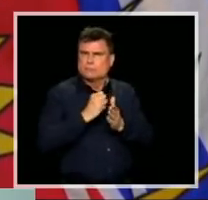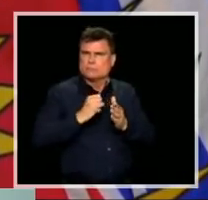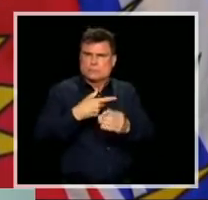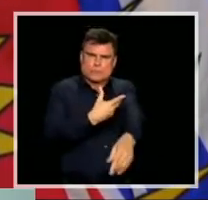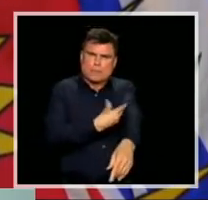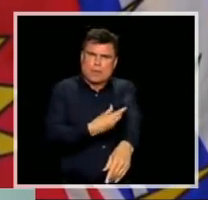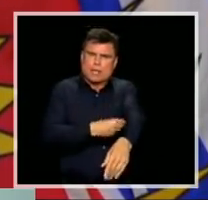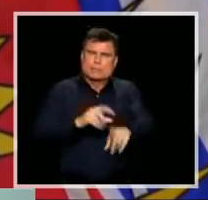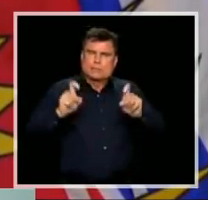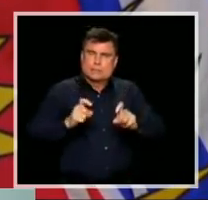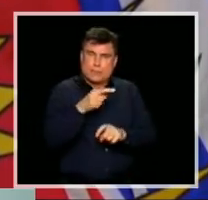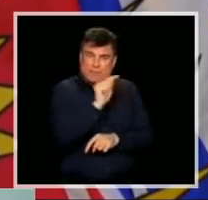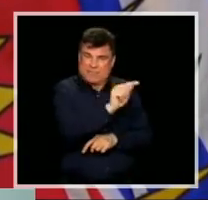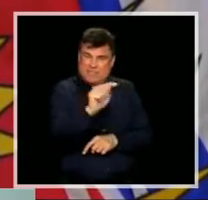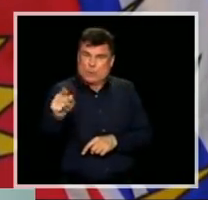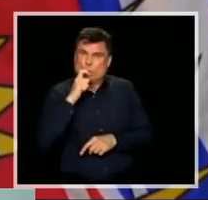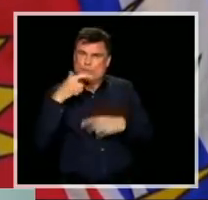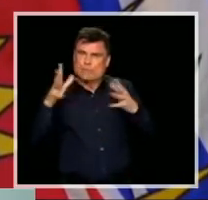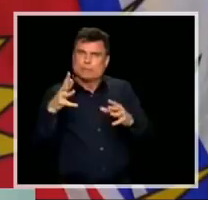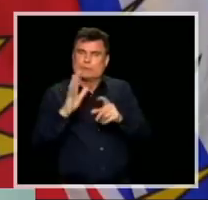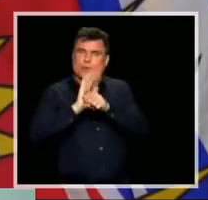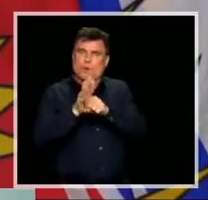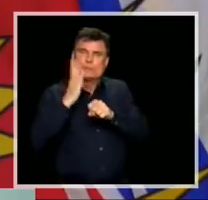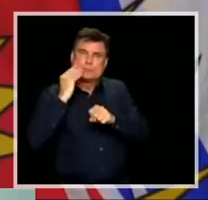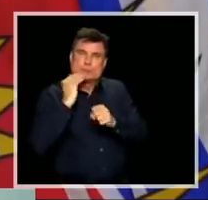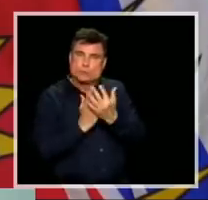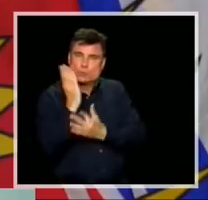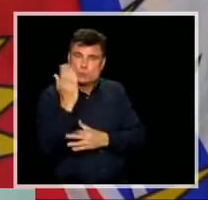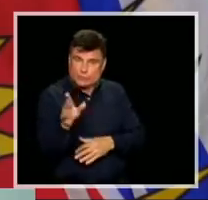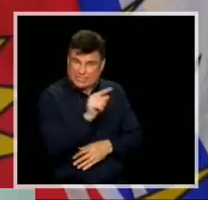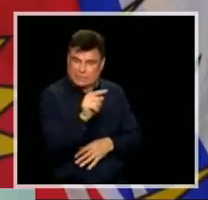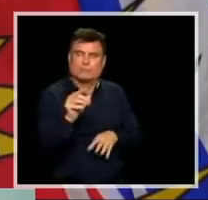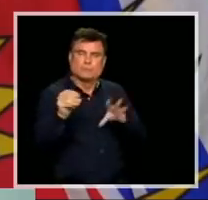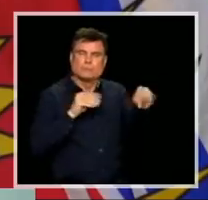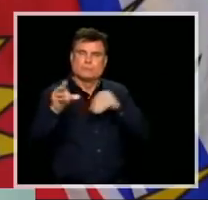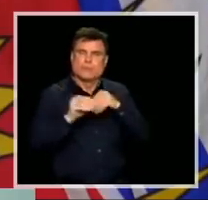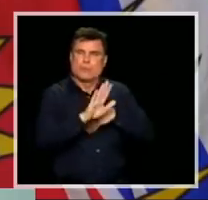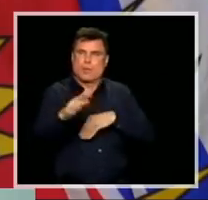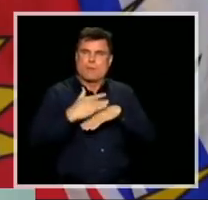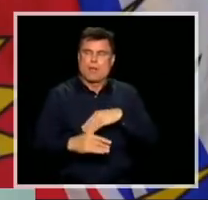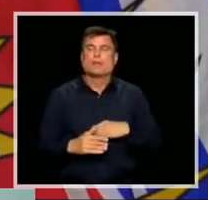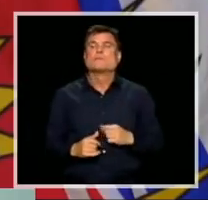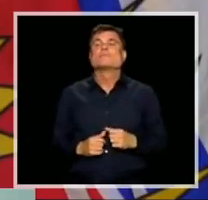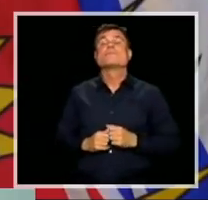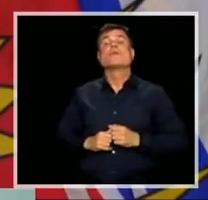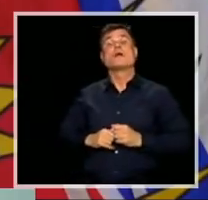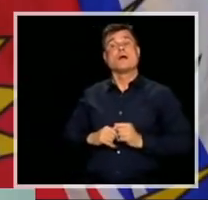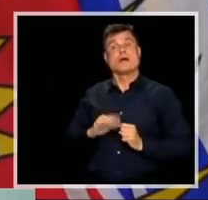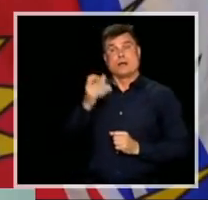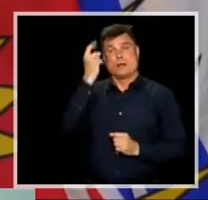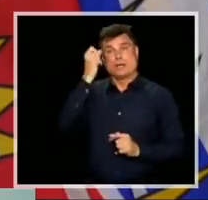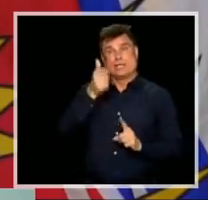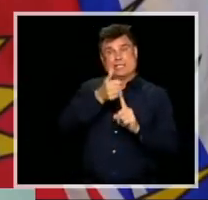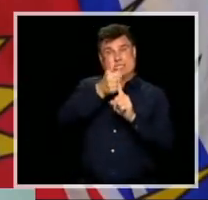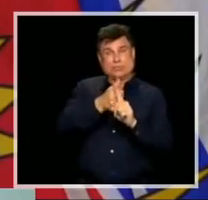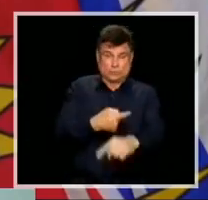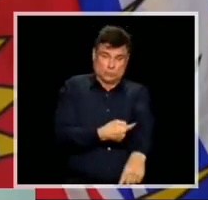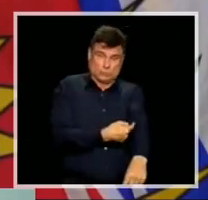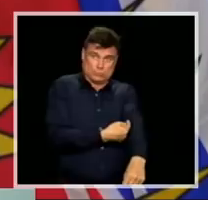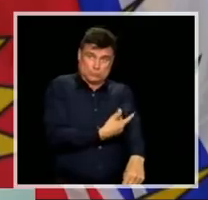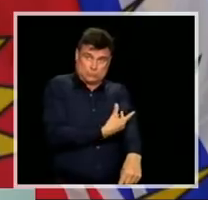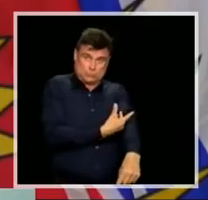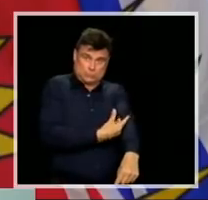Most people are reporting, TransLink saying they're going to increase the capacity of their bus system, remove the signage on the seats for the